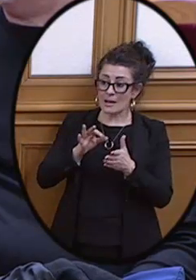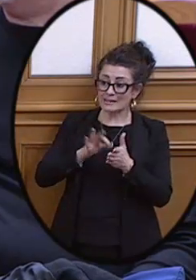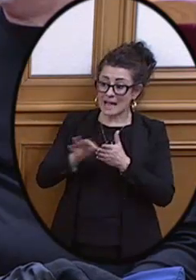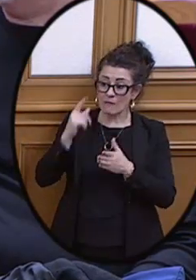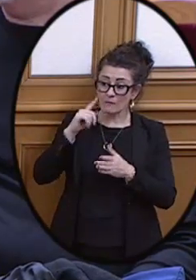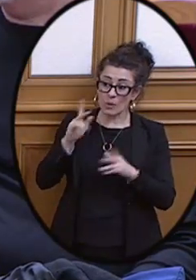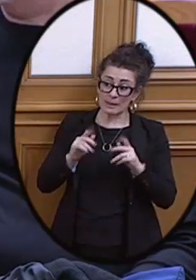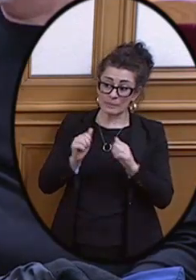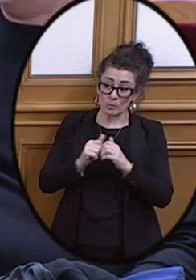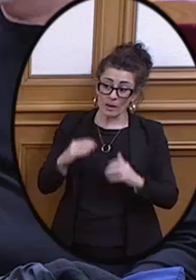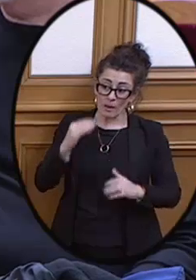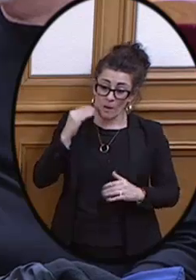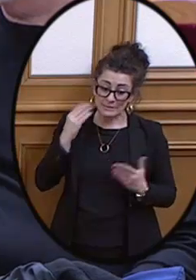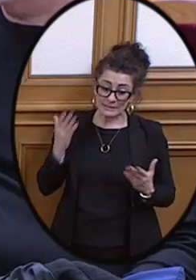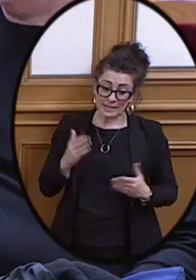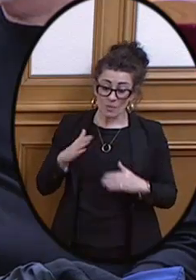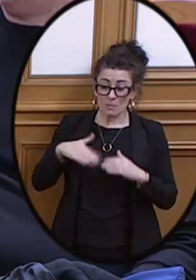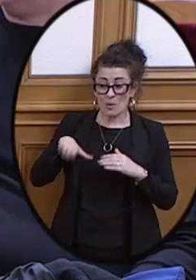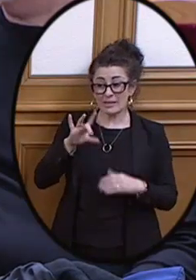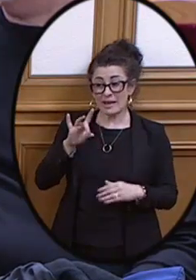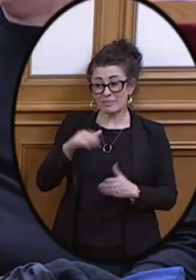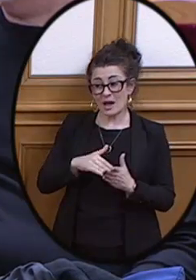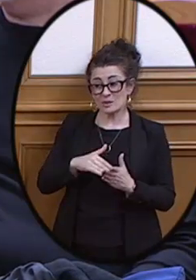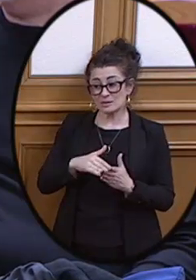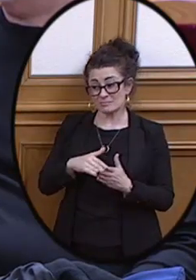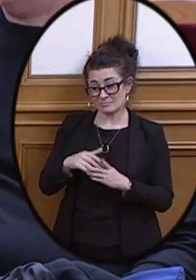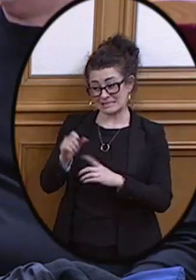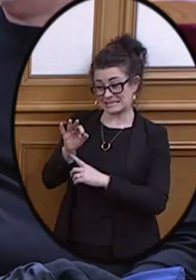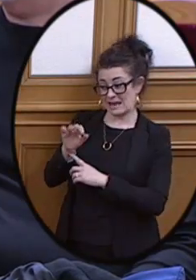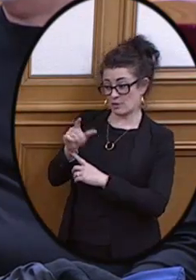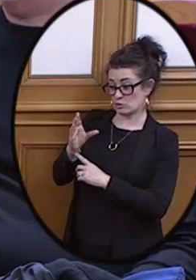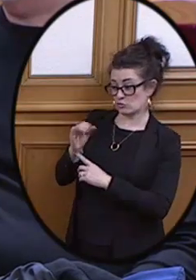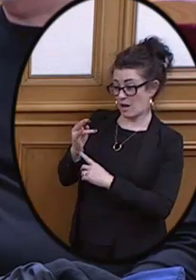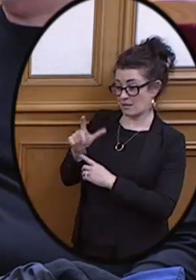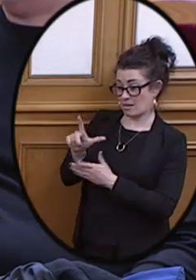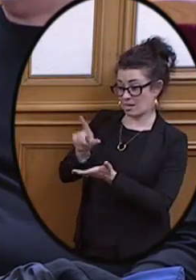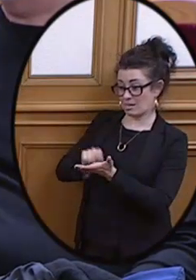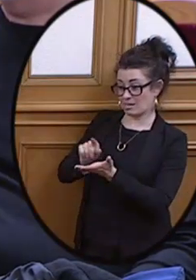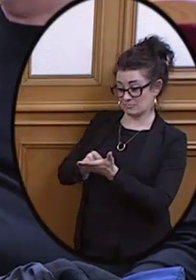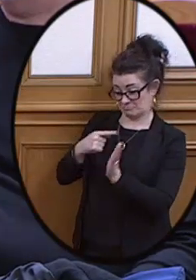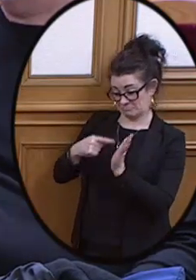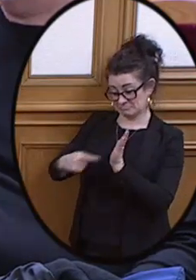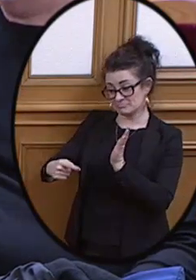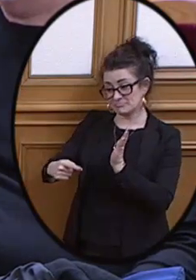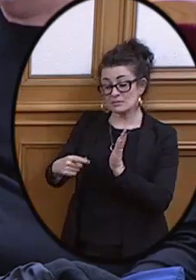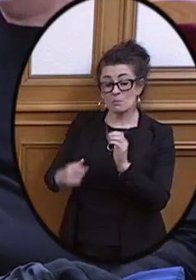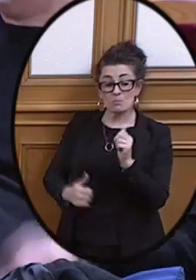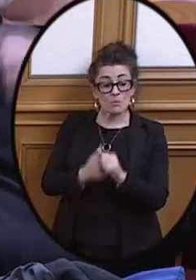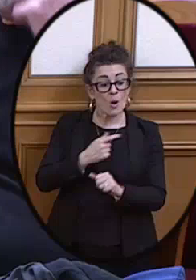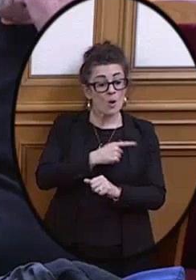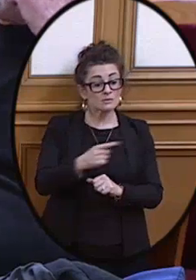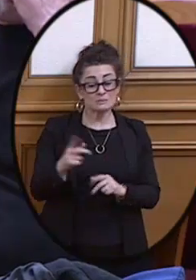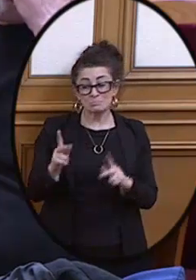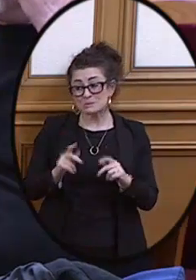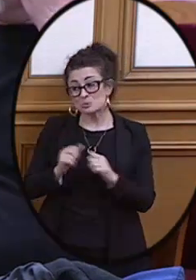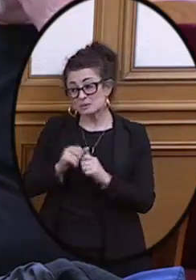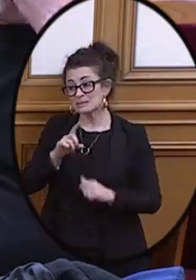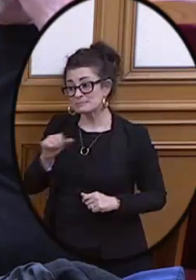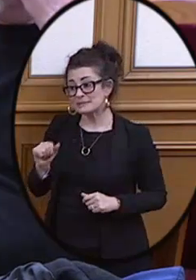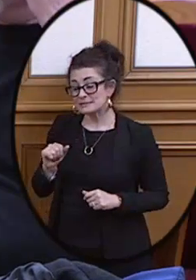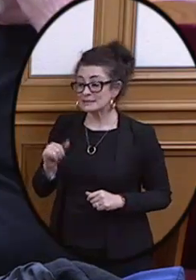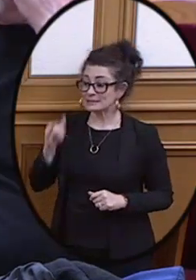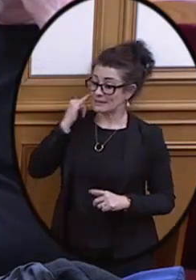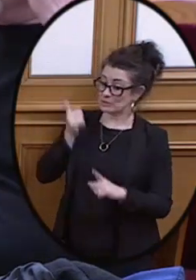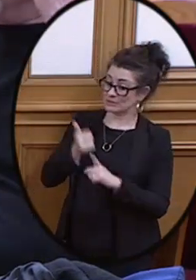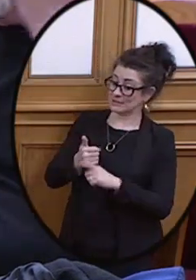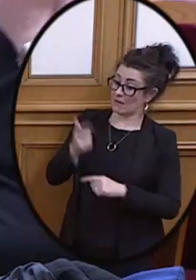It's 8,100 people according to the San Francisco Chronicle, and a vast number of those are disabled people. If you are living on